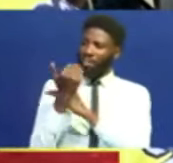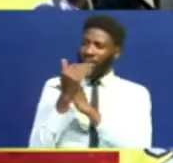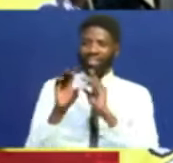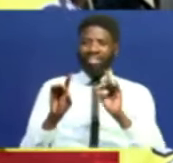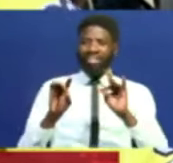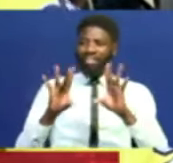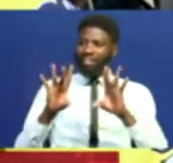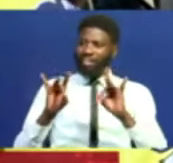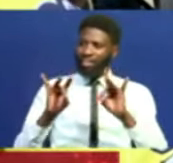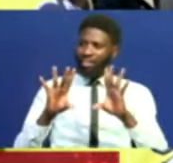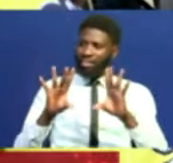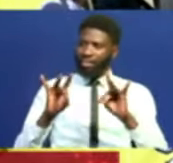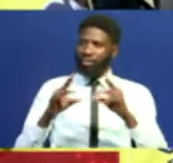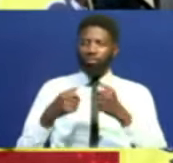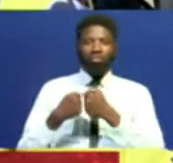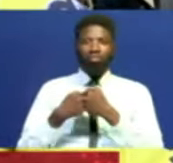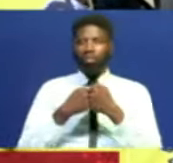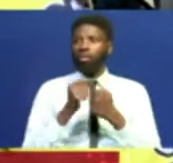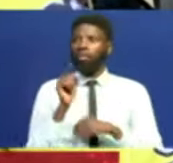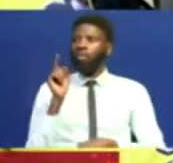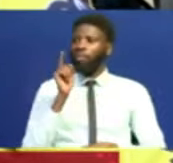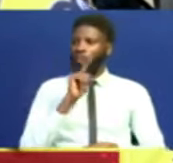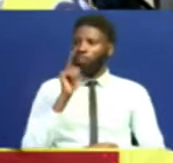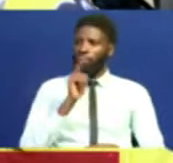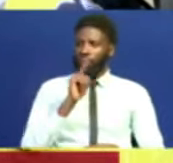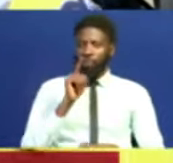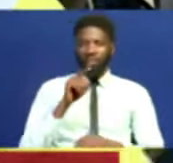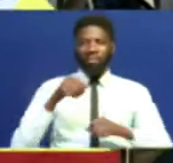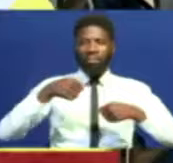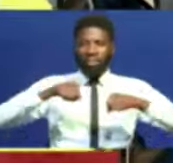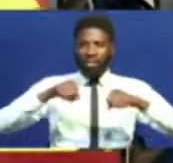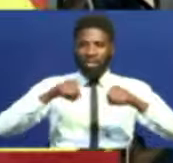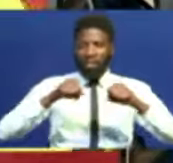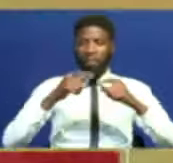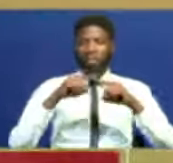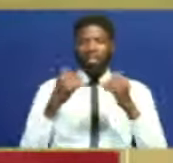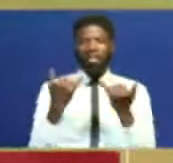which was a bit hectic for the big bikes, but so far so good.